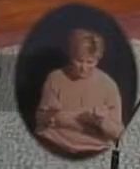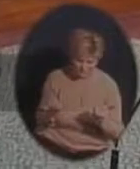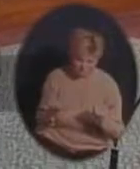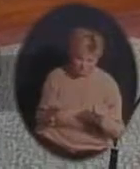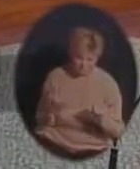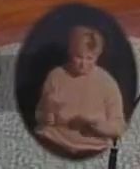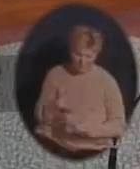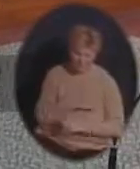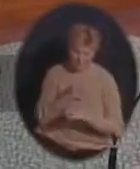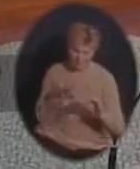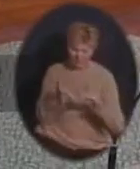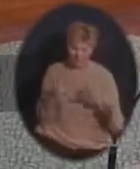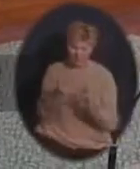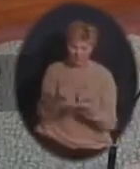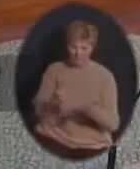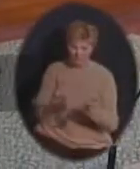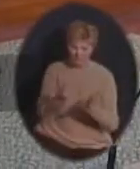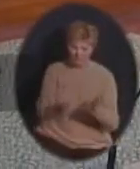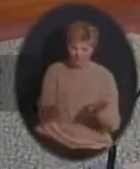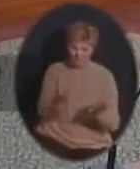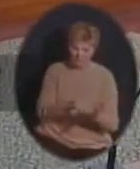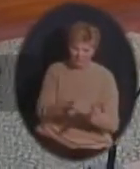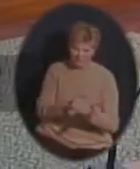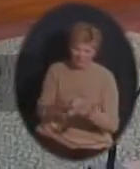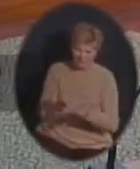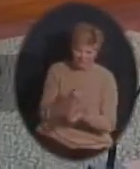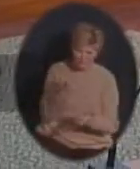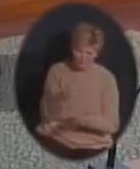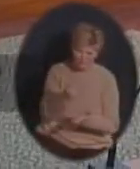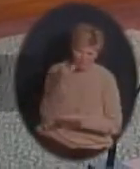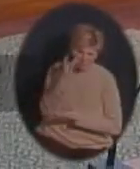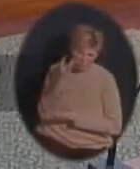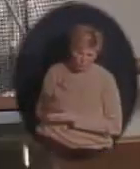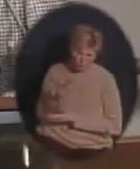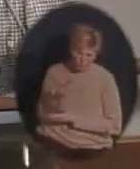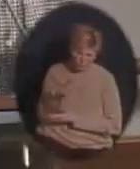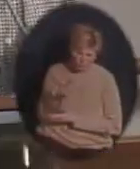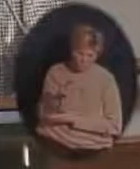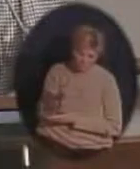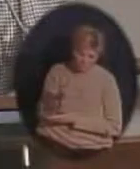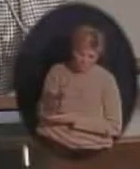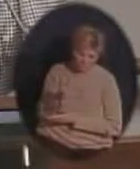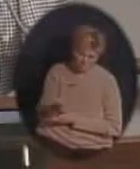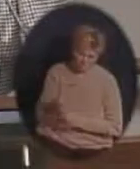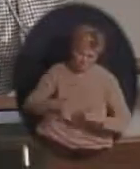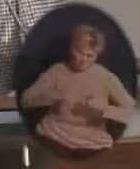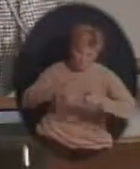Our district has once again received the Gold Medal Award from Expansion Management Magazine